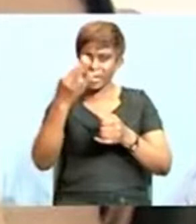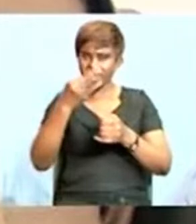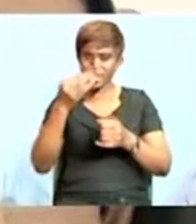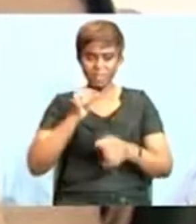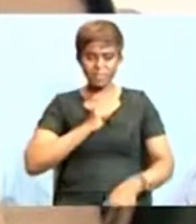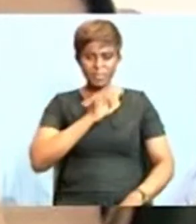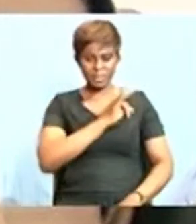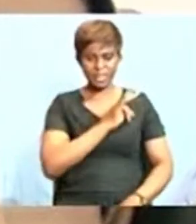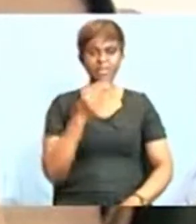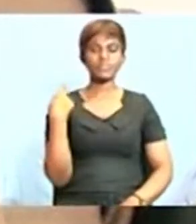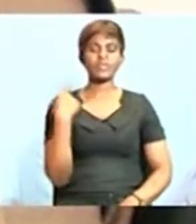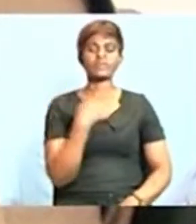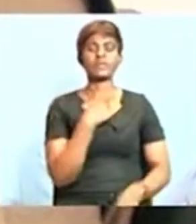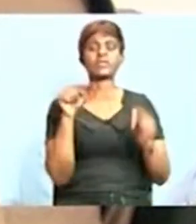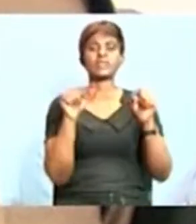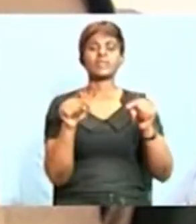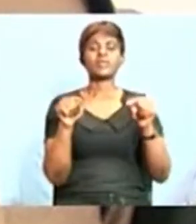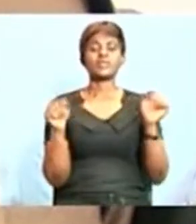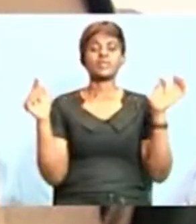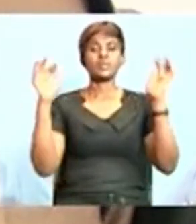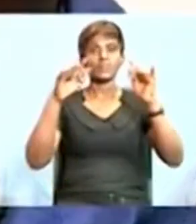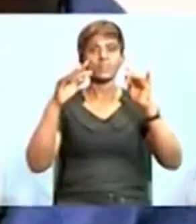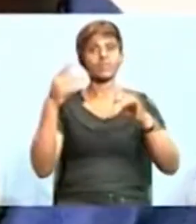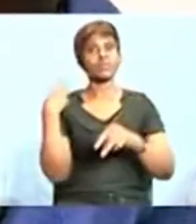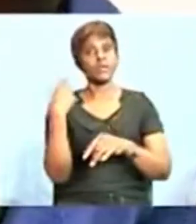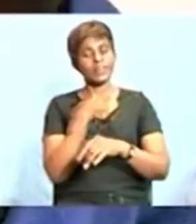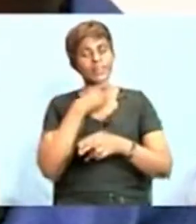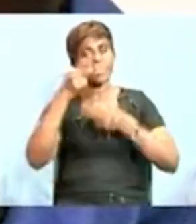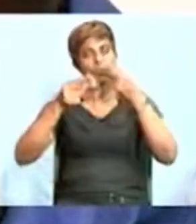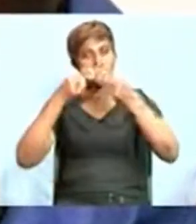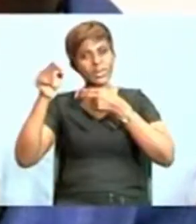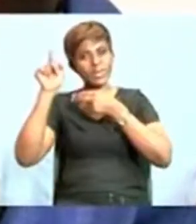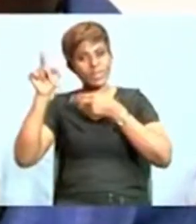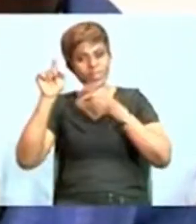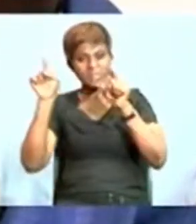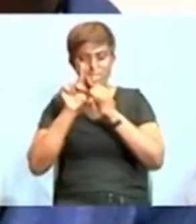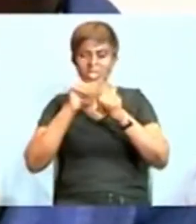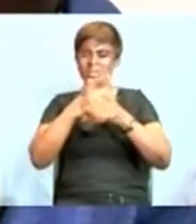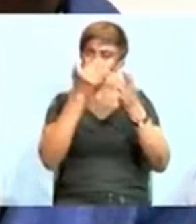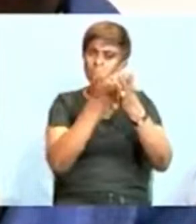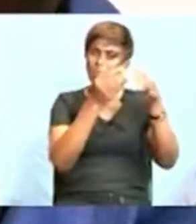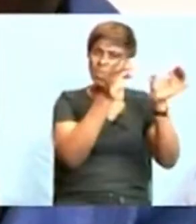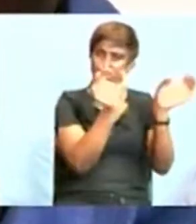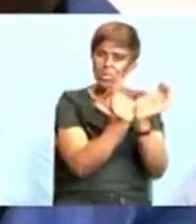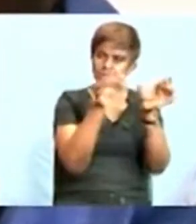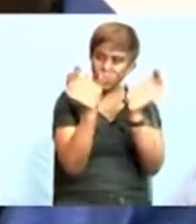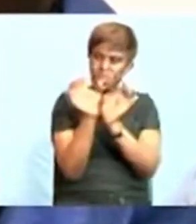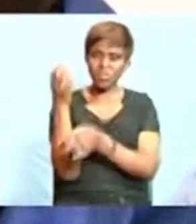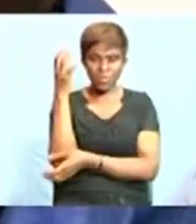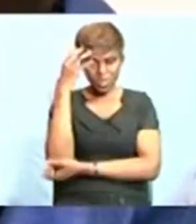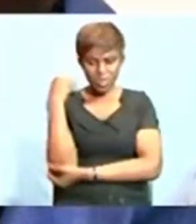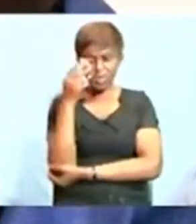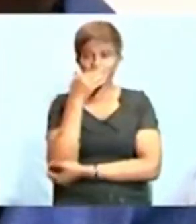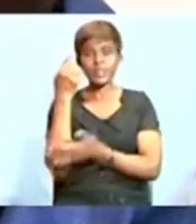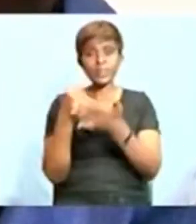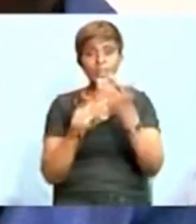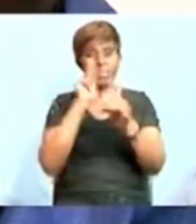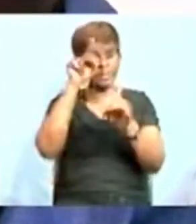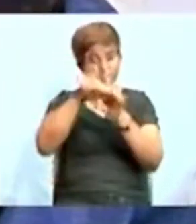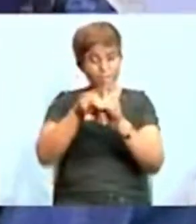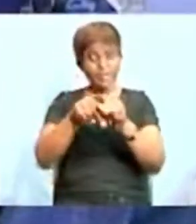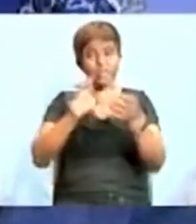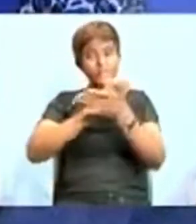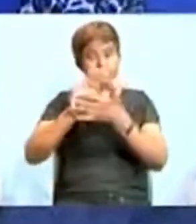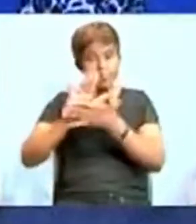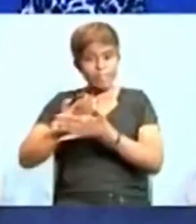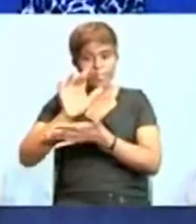staff at Parliament main buildings, Parliament Motel, and all constituency offices to participate in the cleaning of